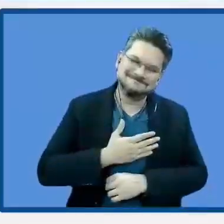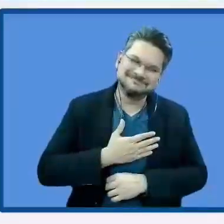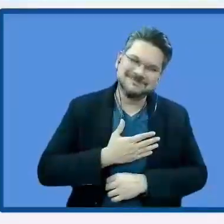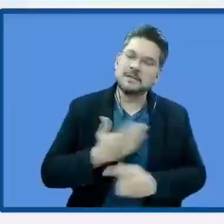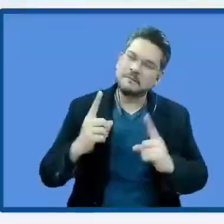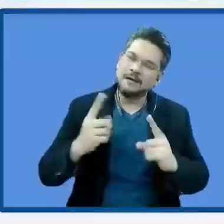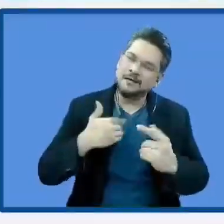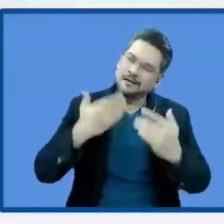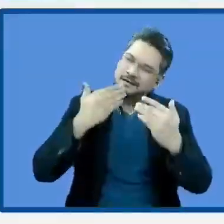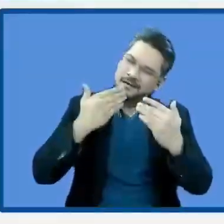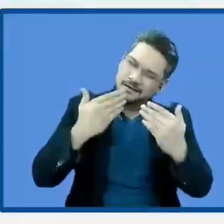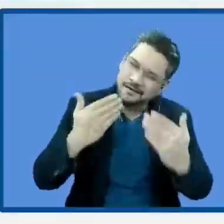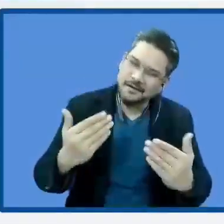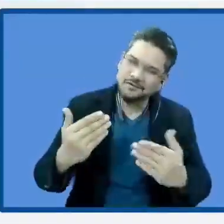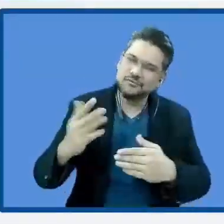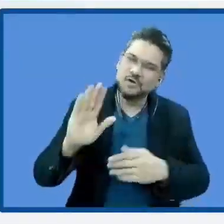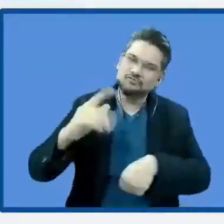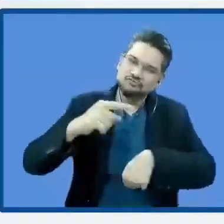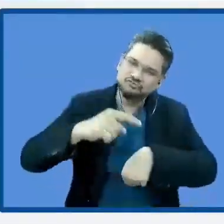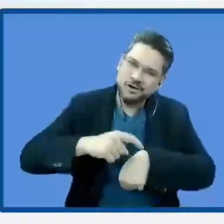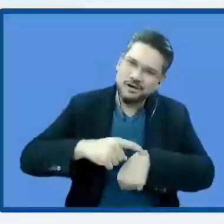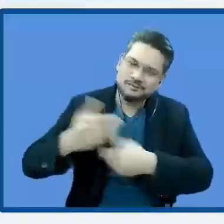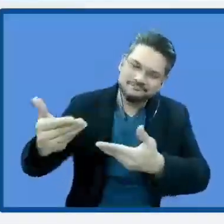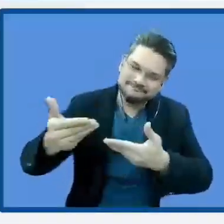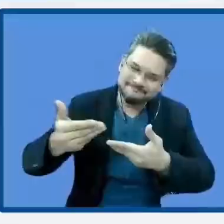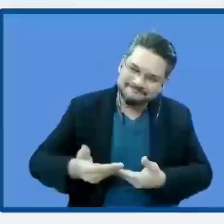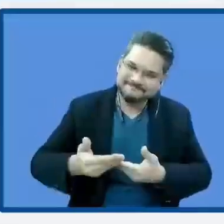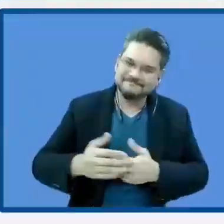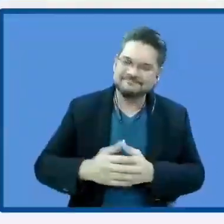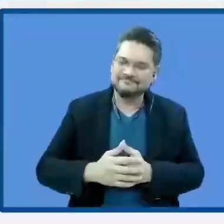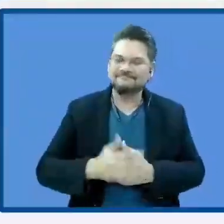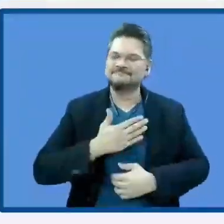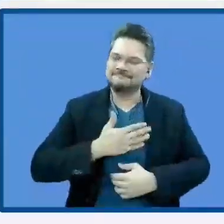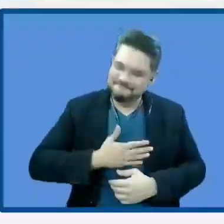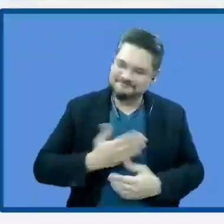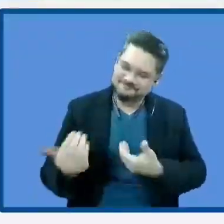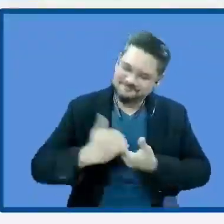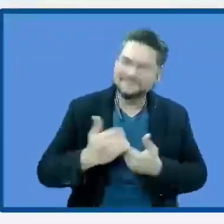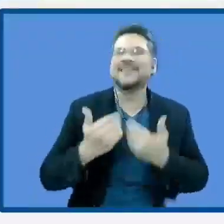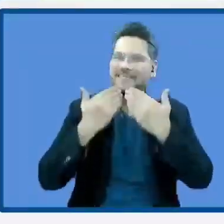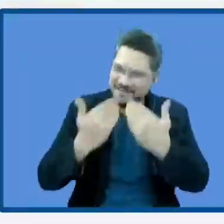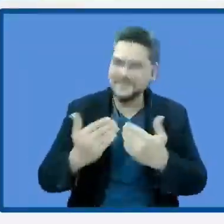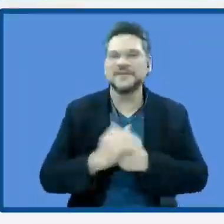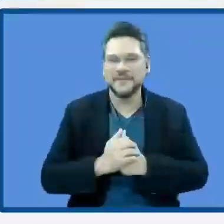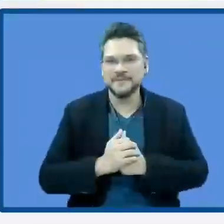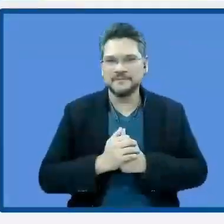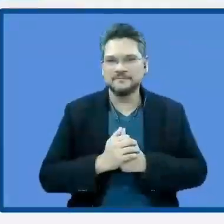your time and your willingness to participate. Let's listen to the next question to Patricia.